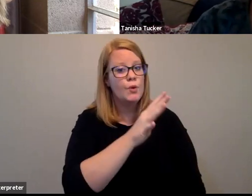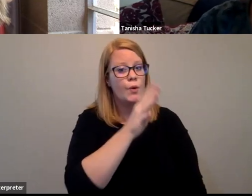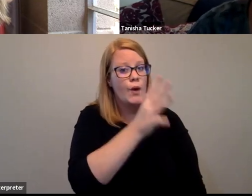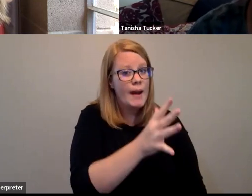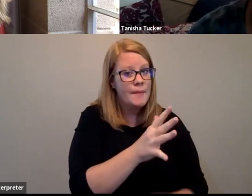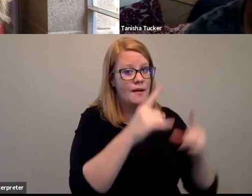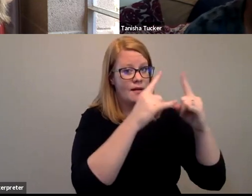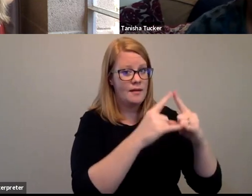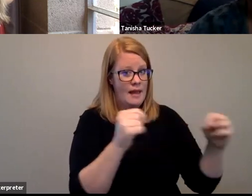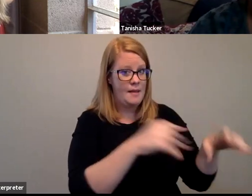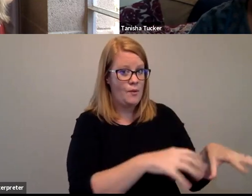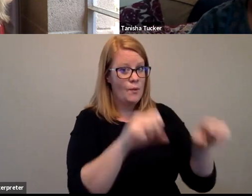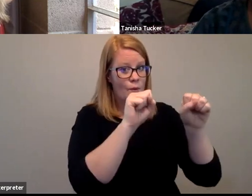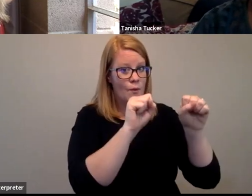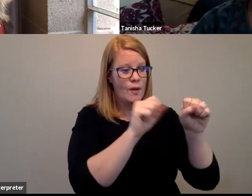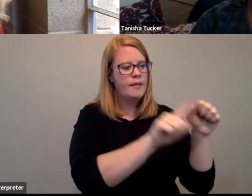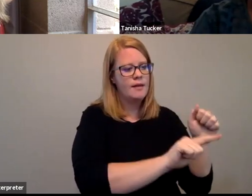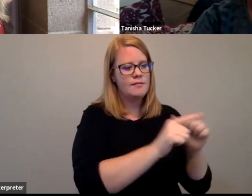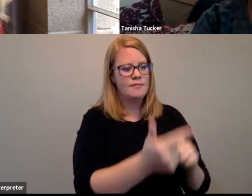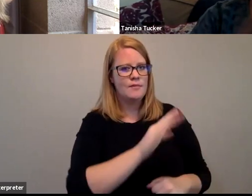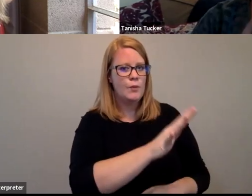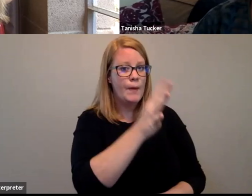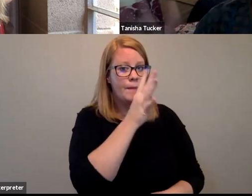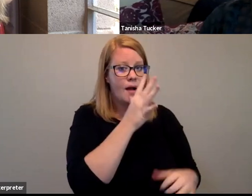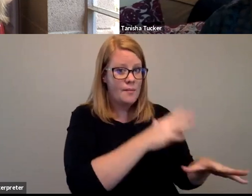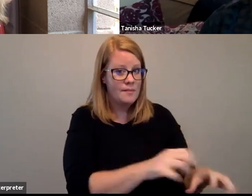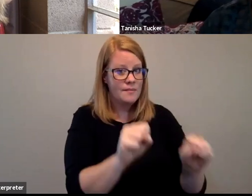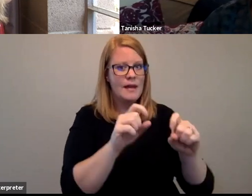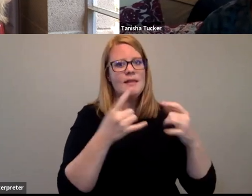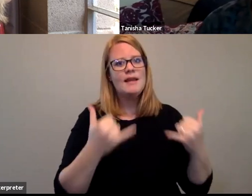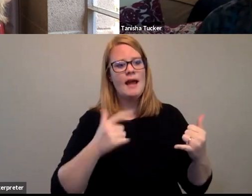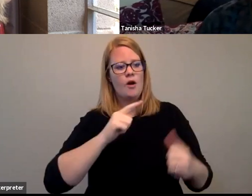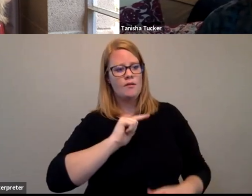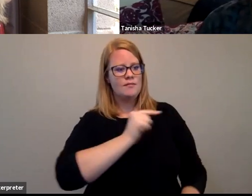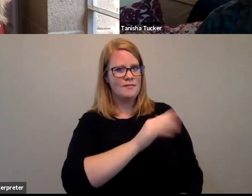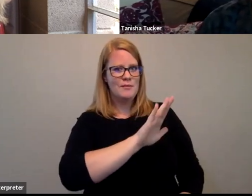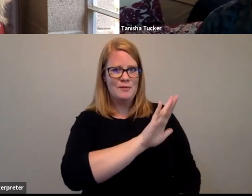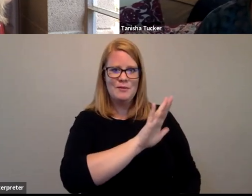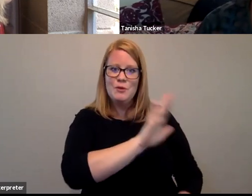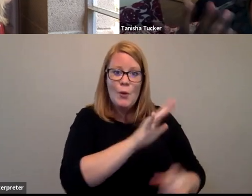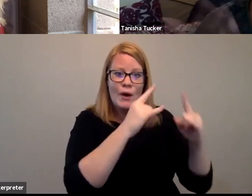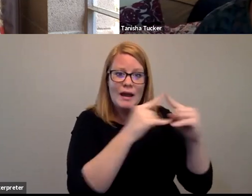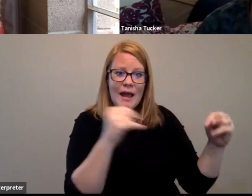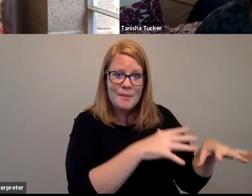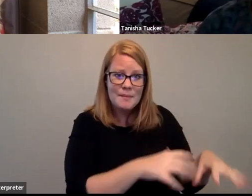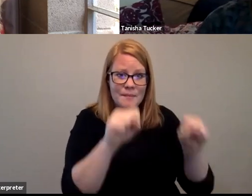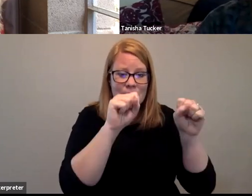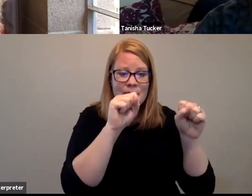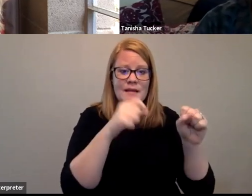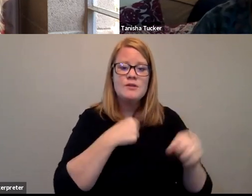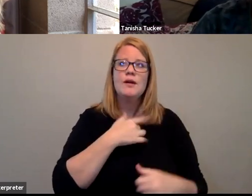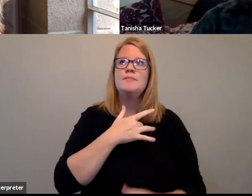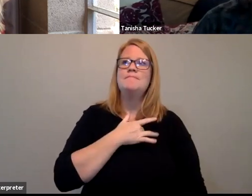it's Tanisha's camp. So it's like that tradition, that lineage, it's wonderful. And I'm just so